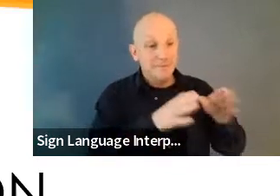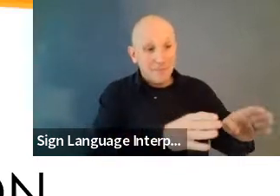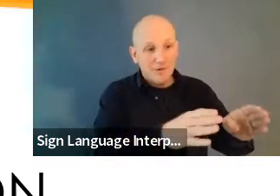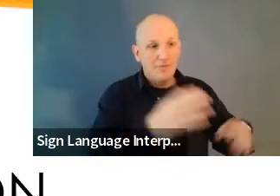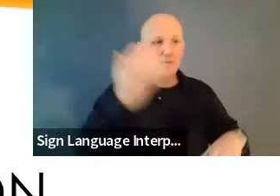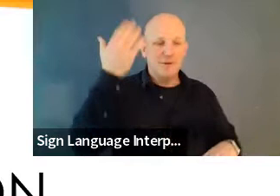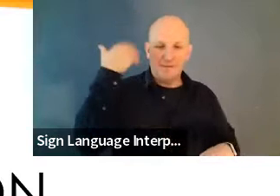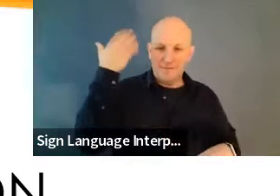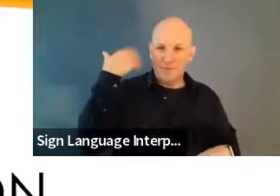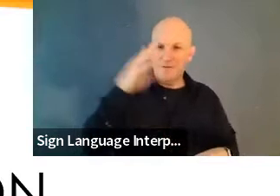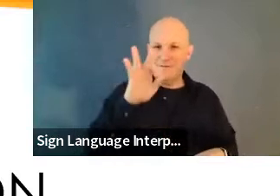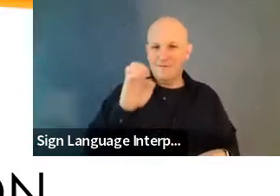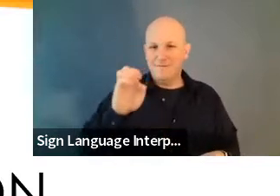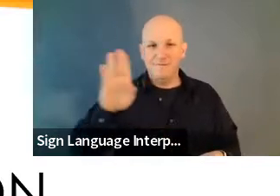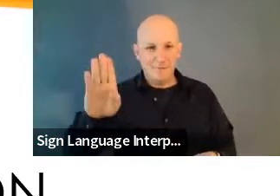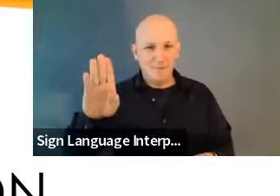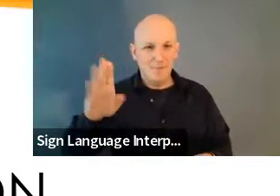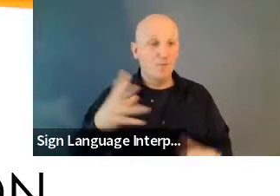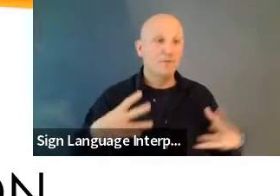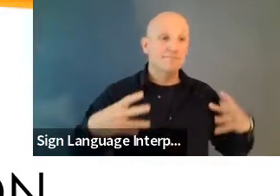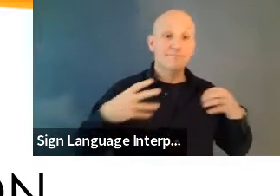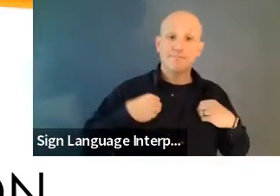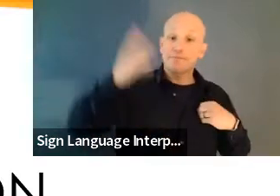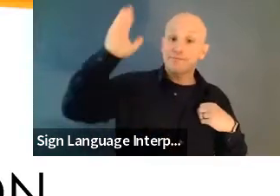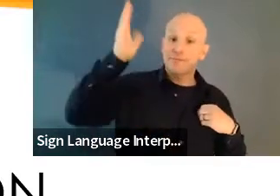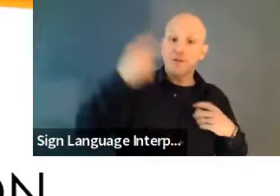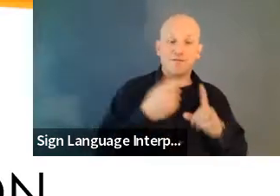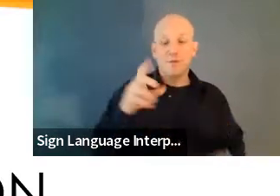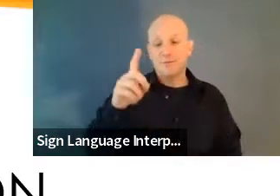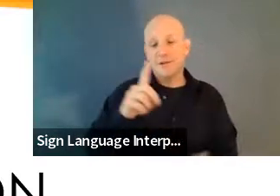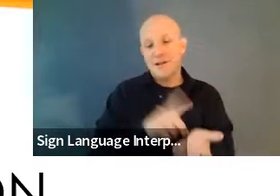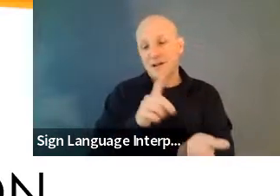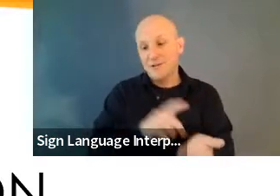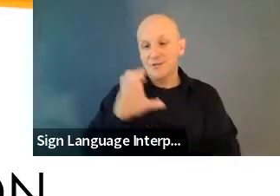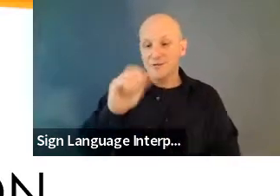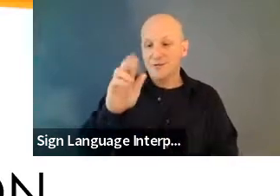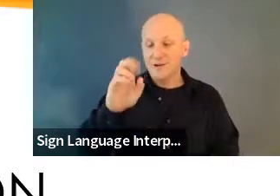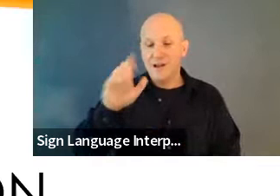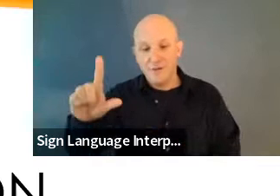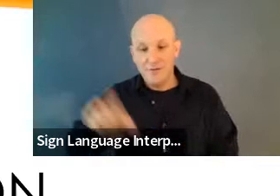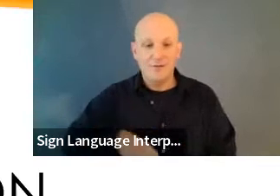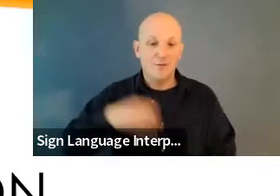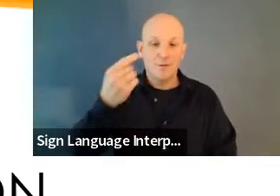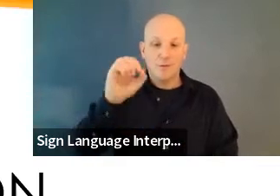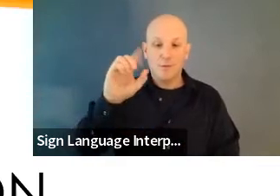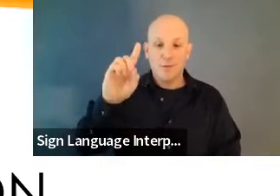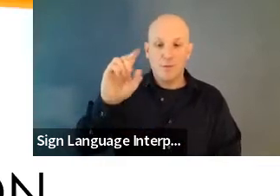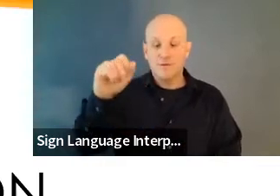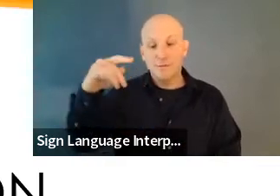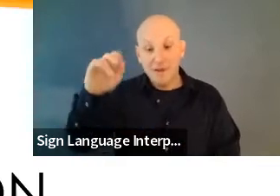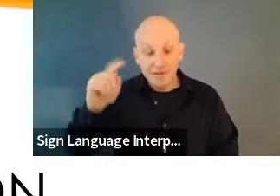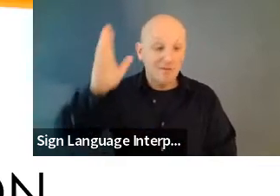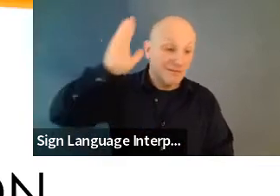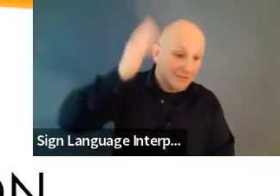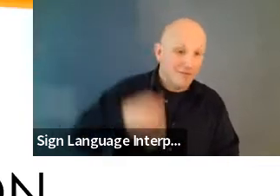had acceptance speeches from our own Dr. Carol Goldsmith, from the principal at Bullard, the president at